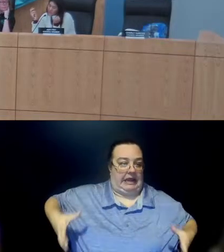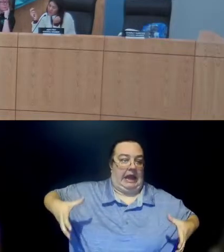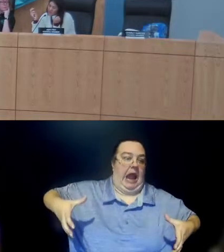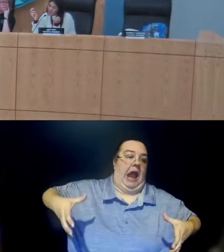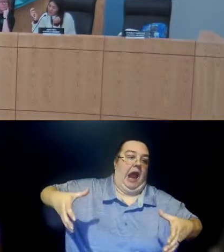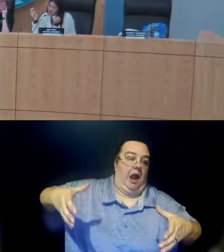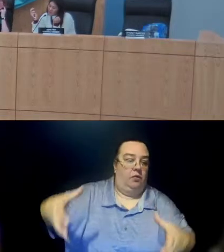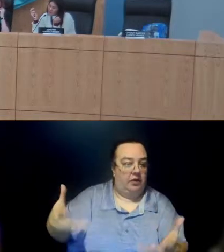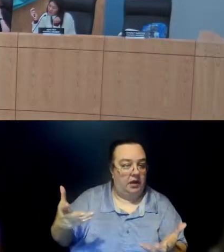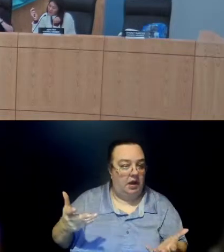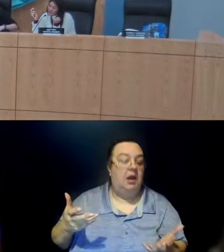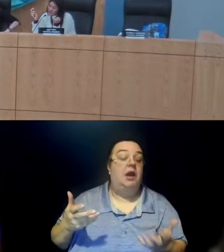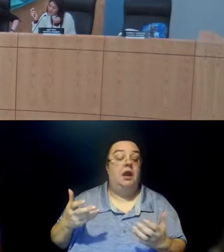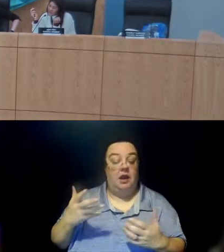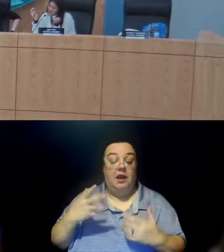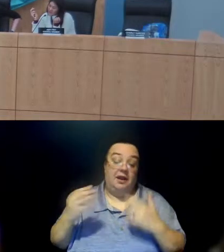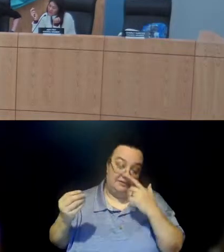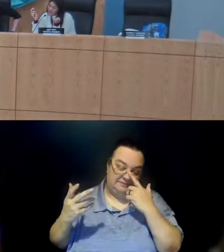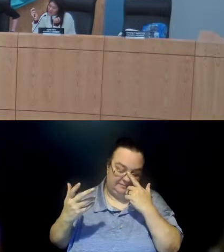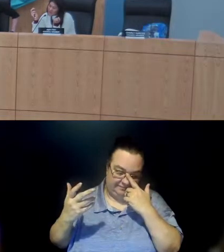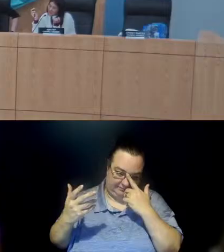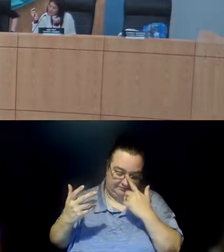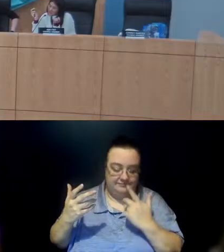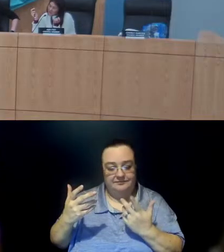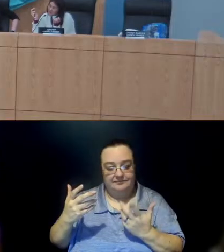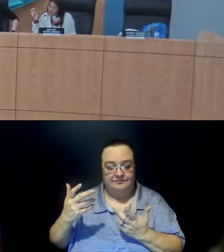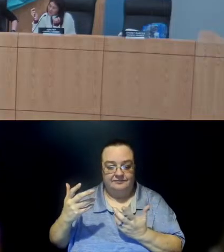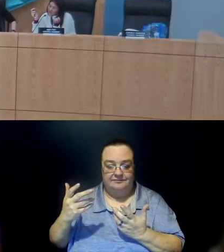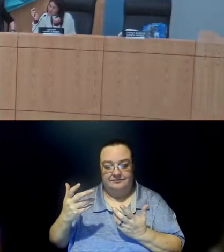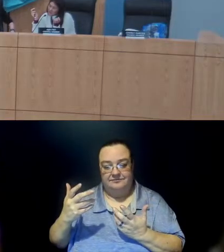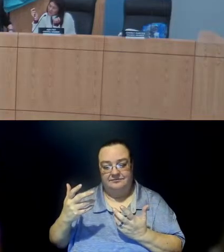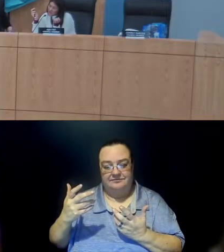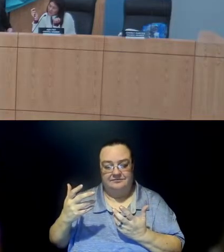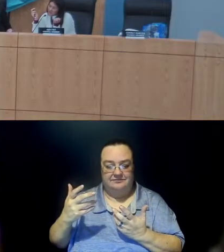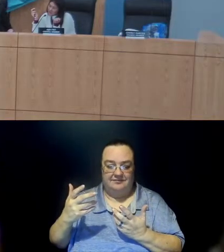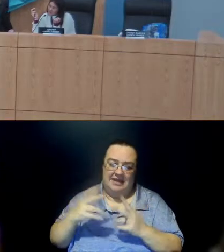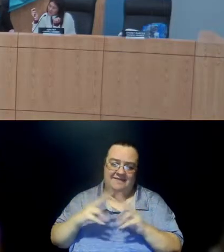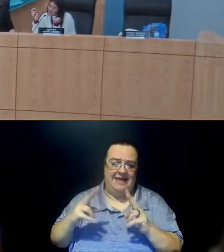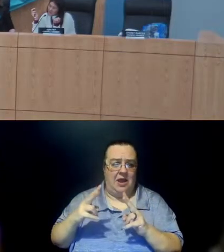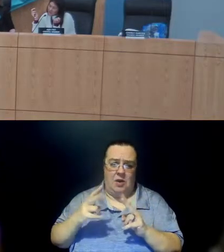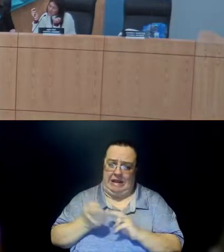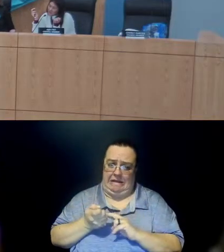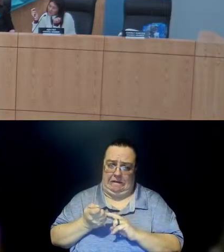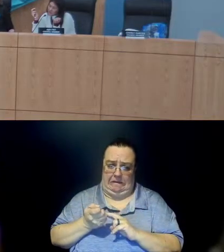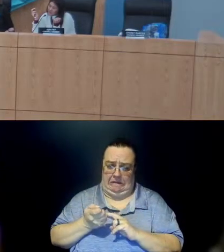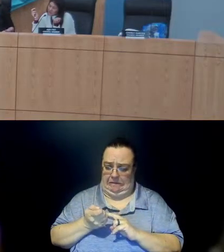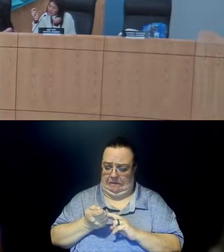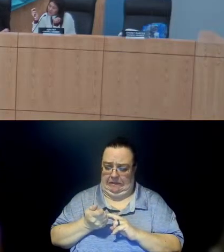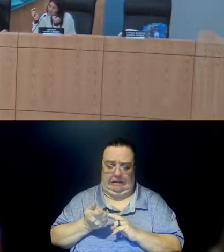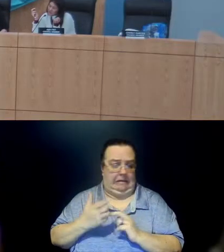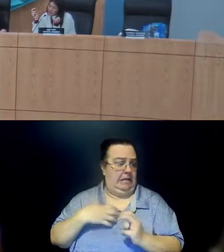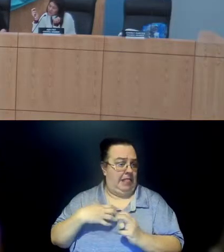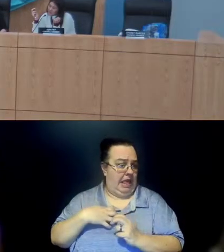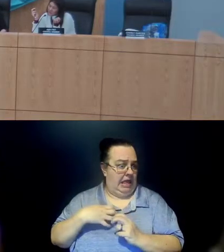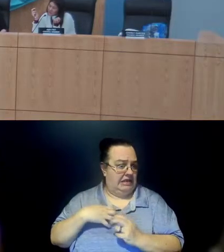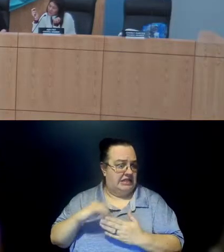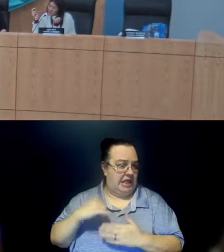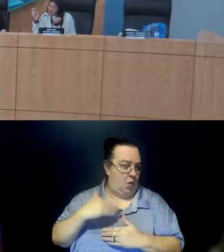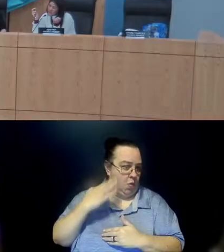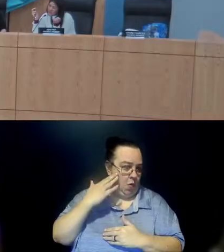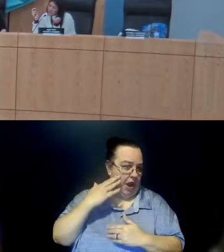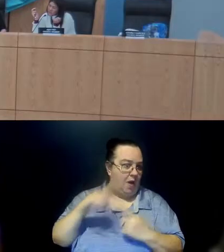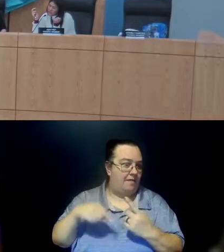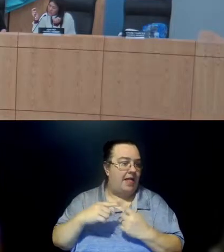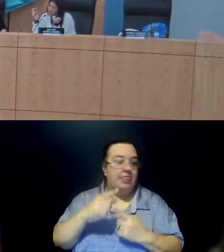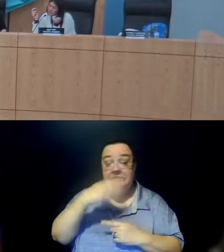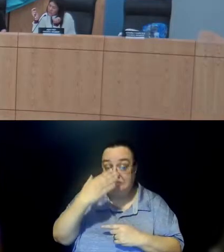It's And, not- and it's, yeah, and it's the very little complaints I'm aware of about the smell. You